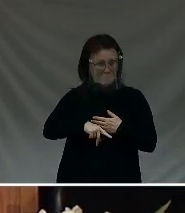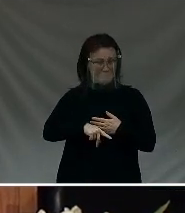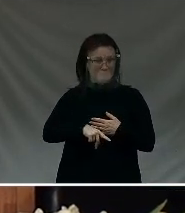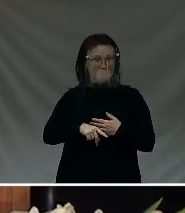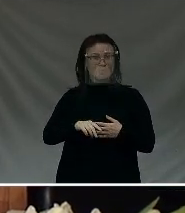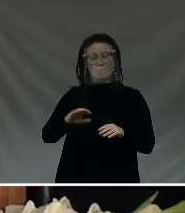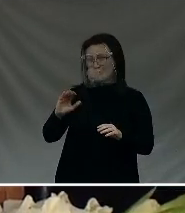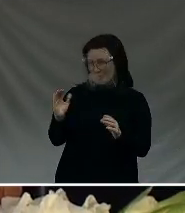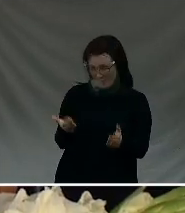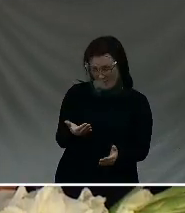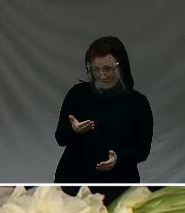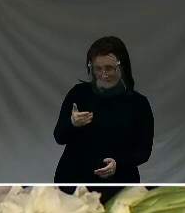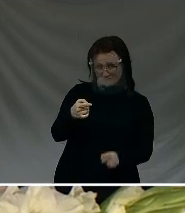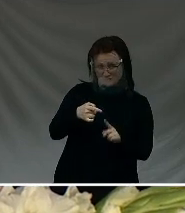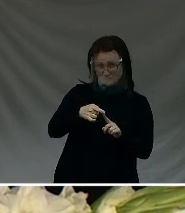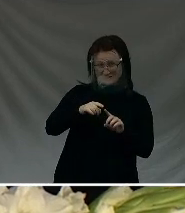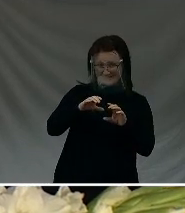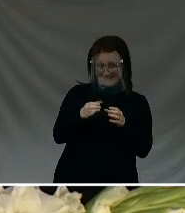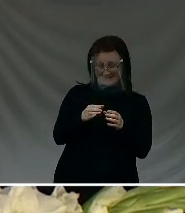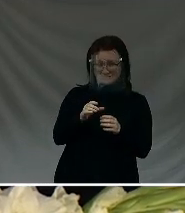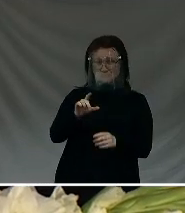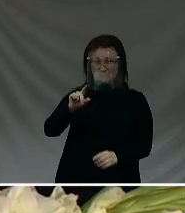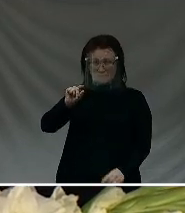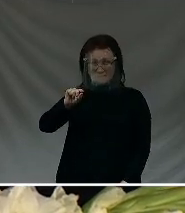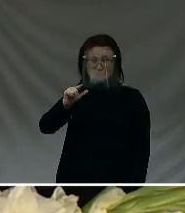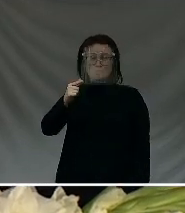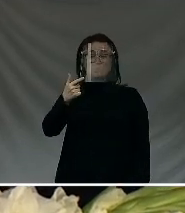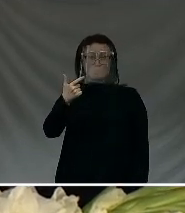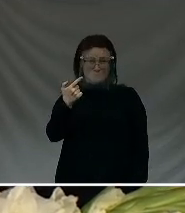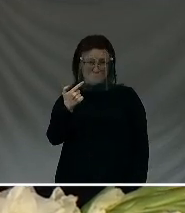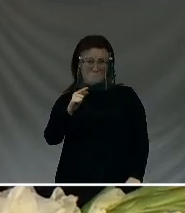of 2021.